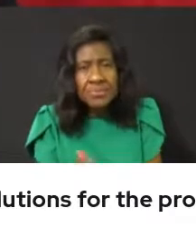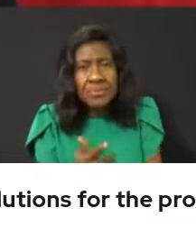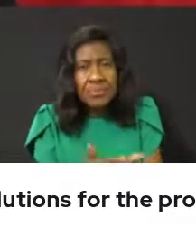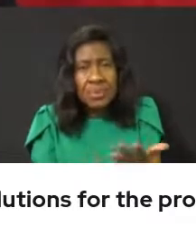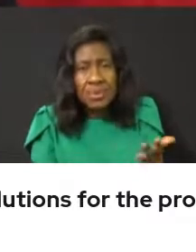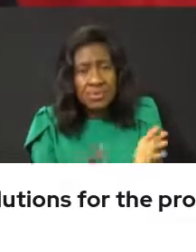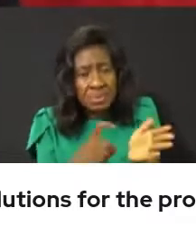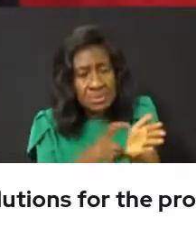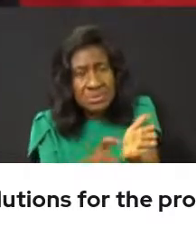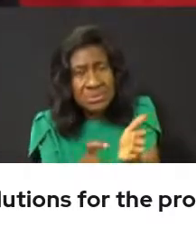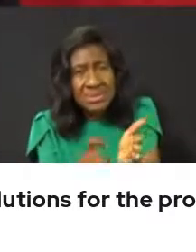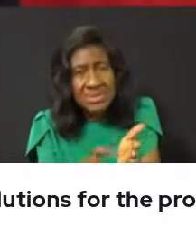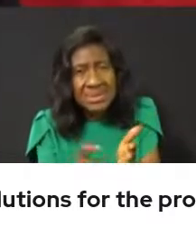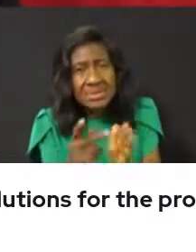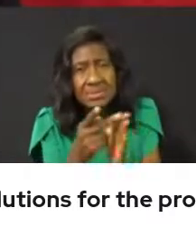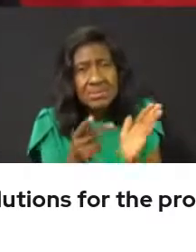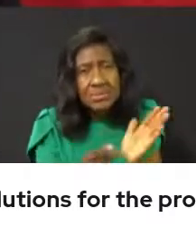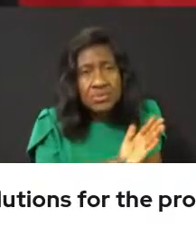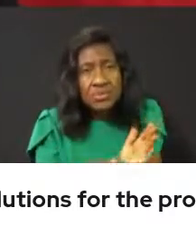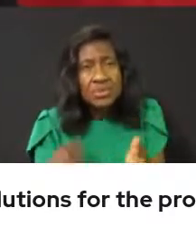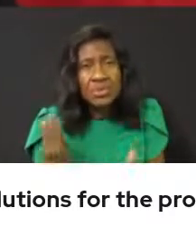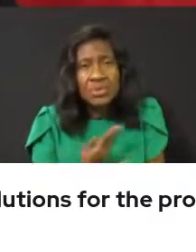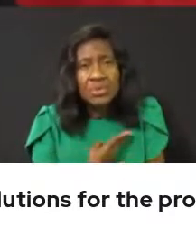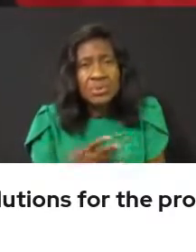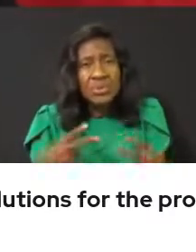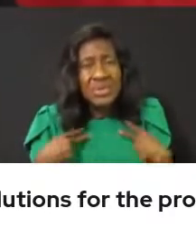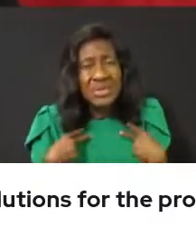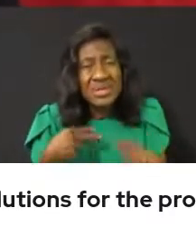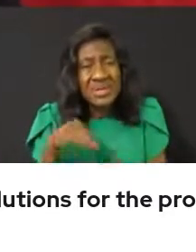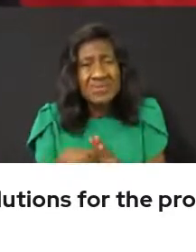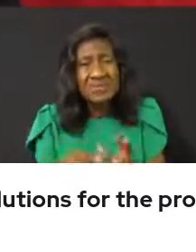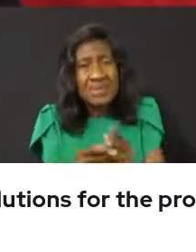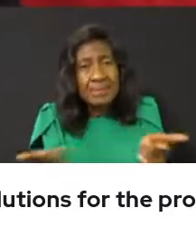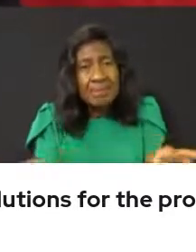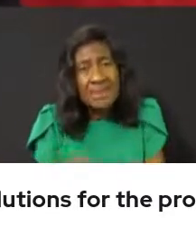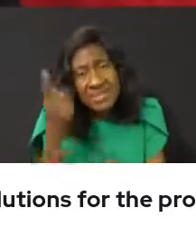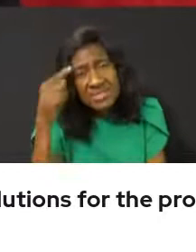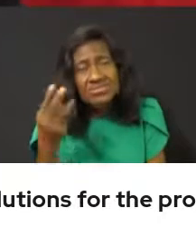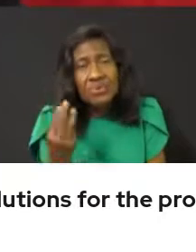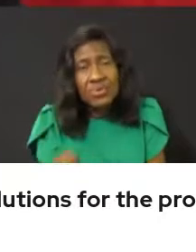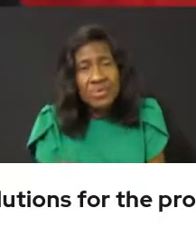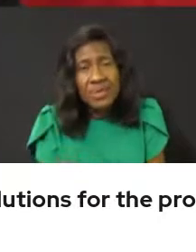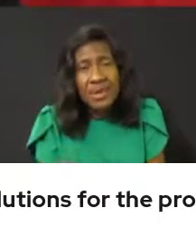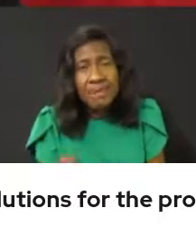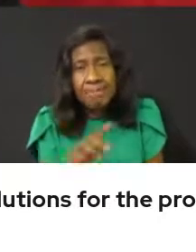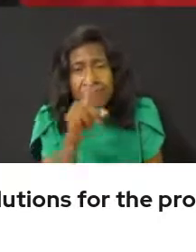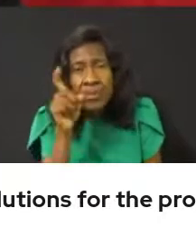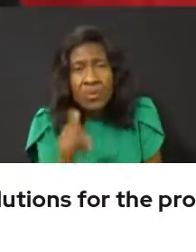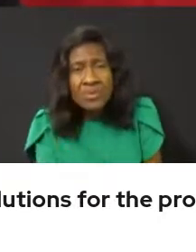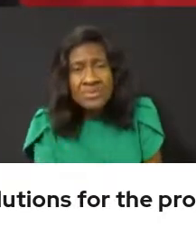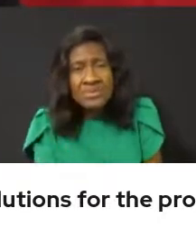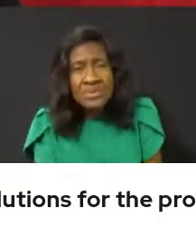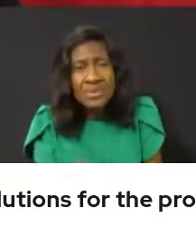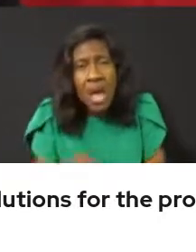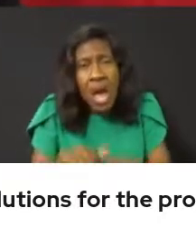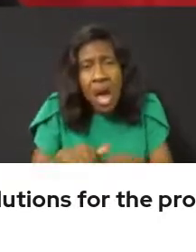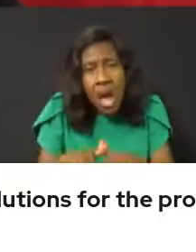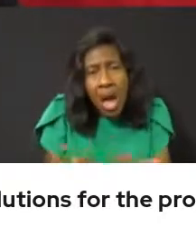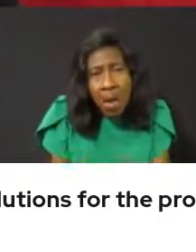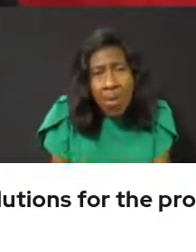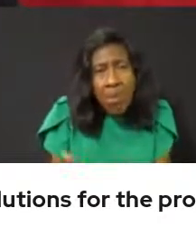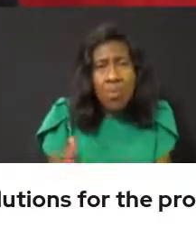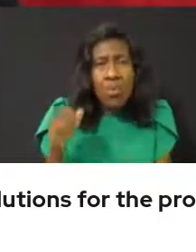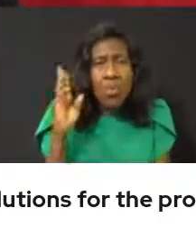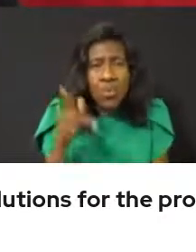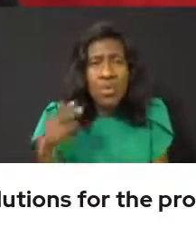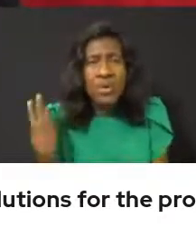sanitization protocols are we putting in place for them? what are we doing to ensure that